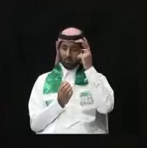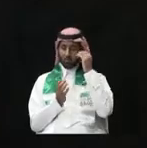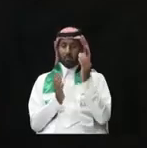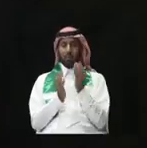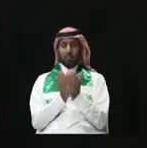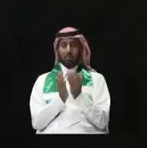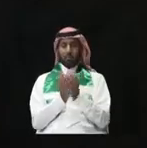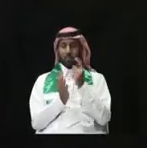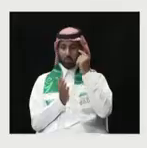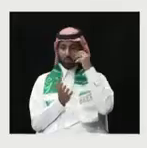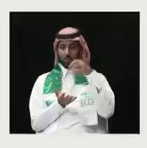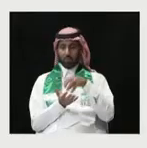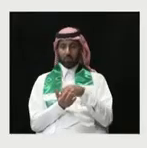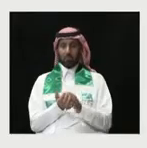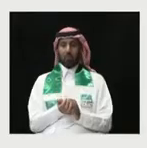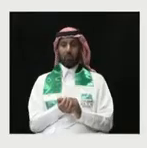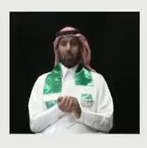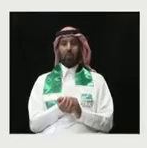not learn.